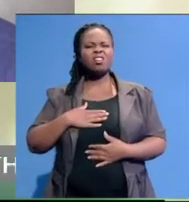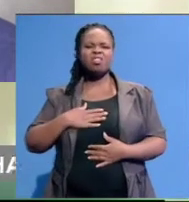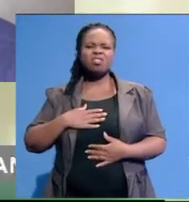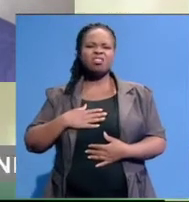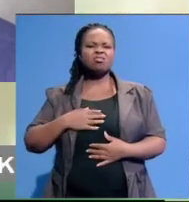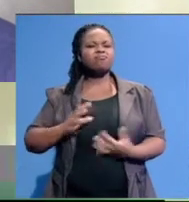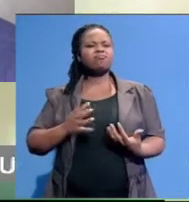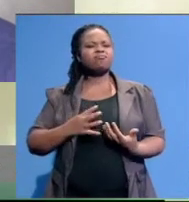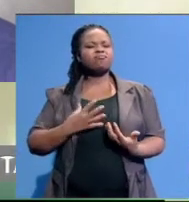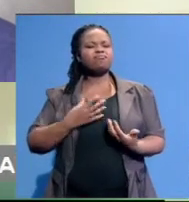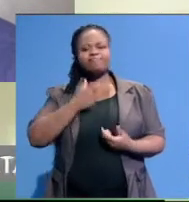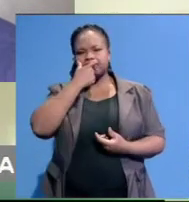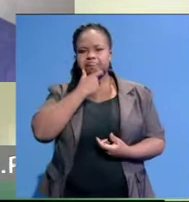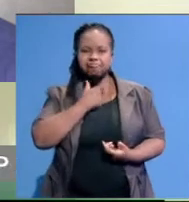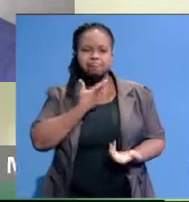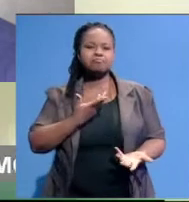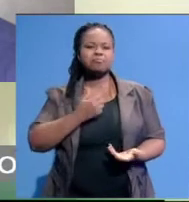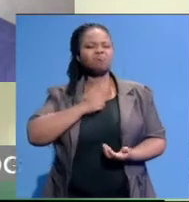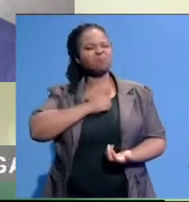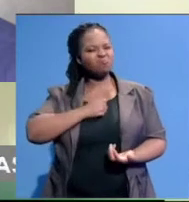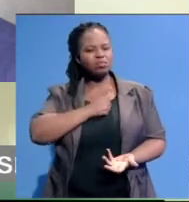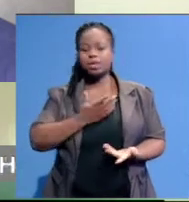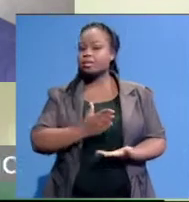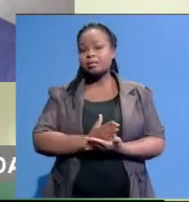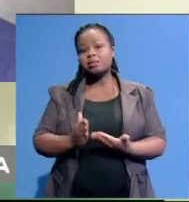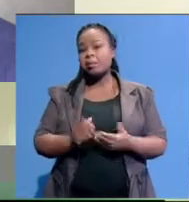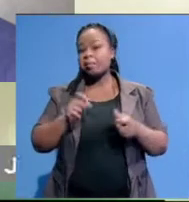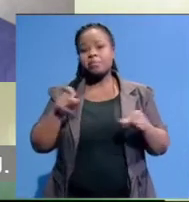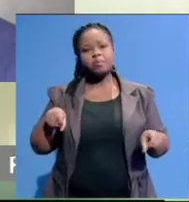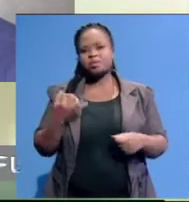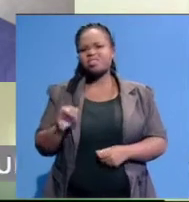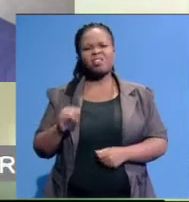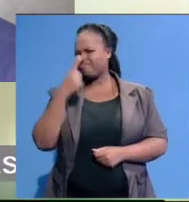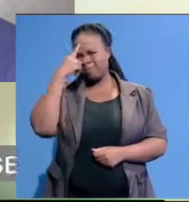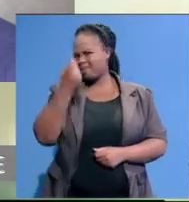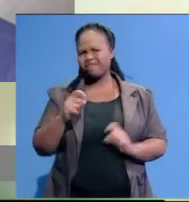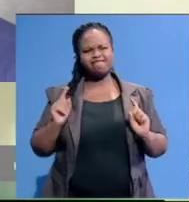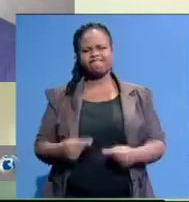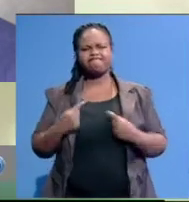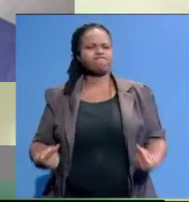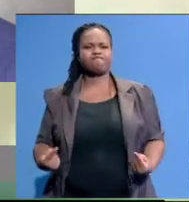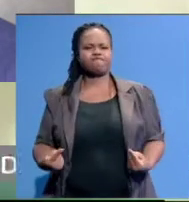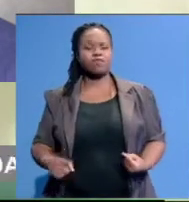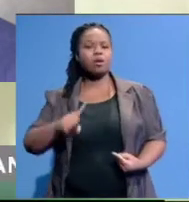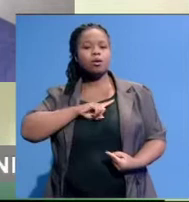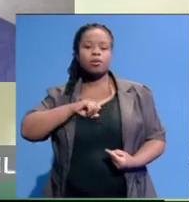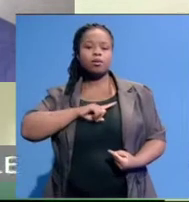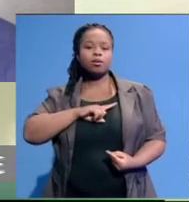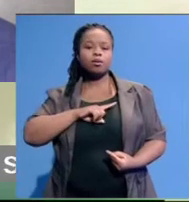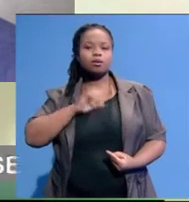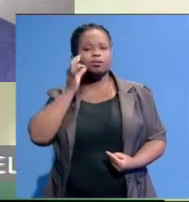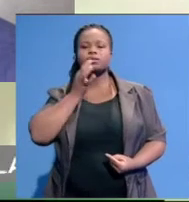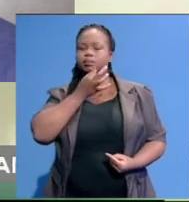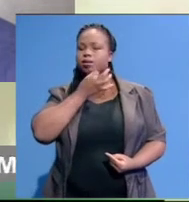villagers, there is a sense of disbelief because they are saying we really